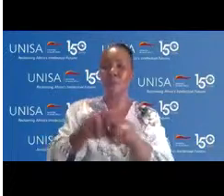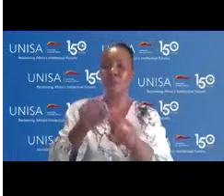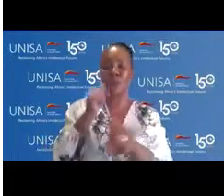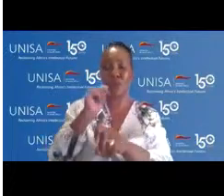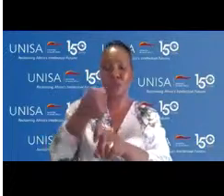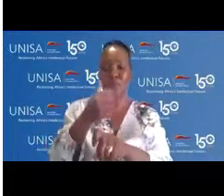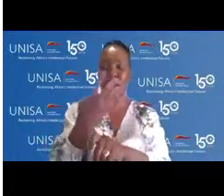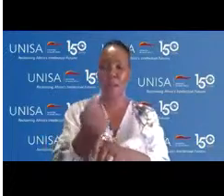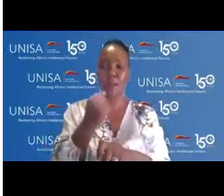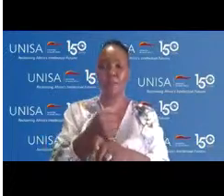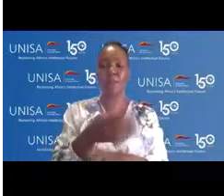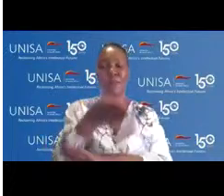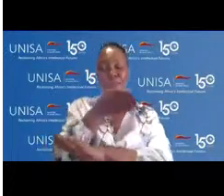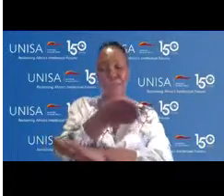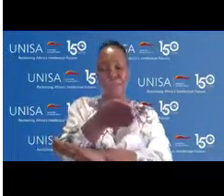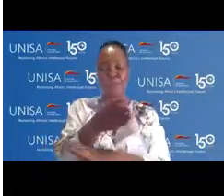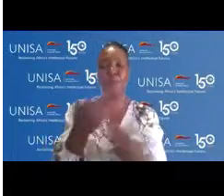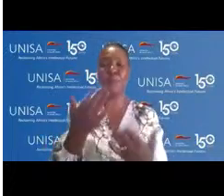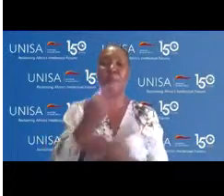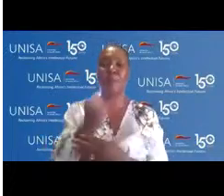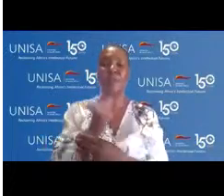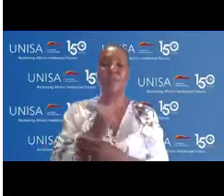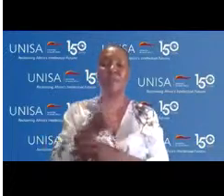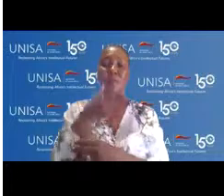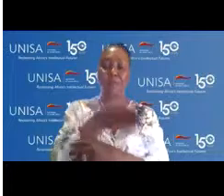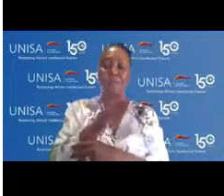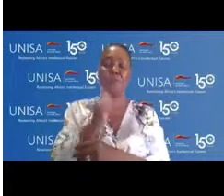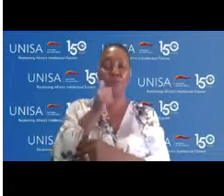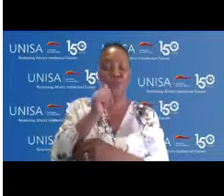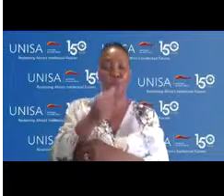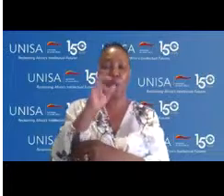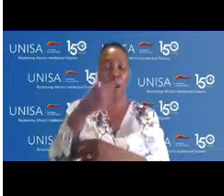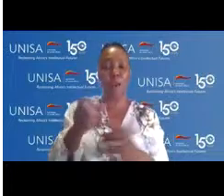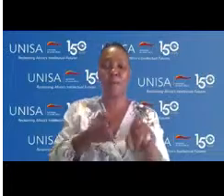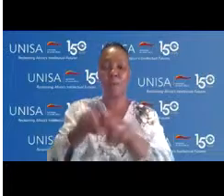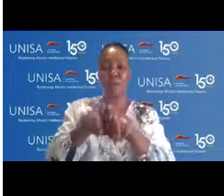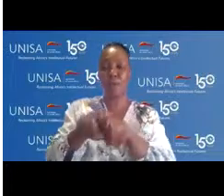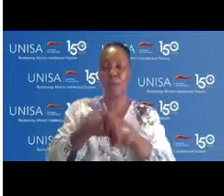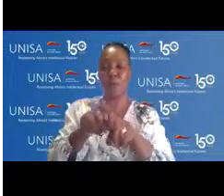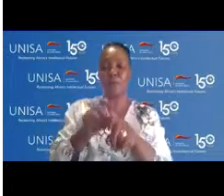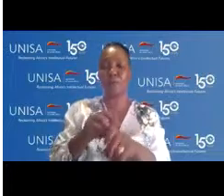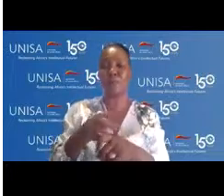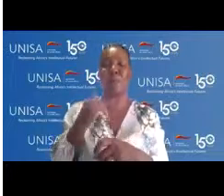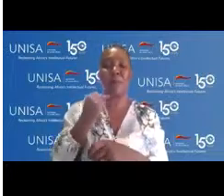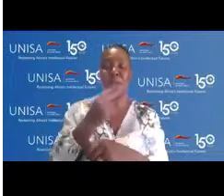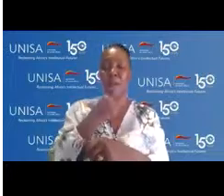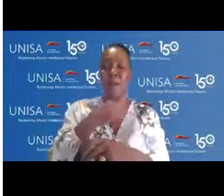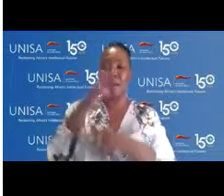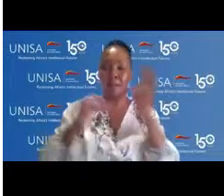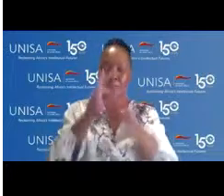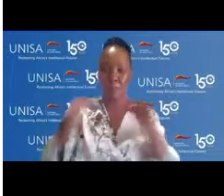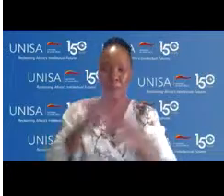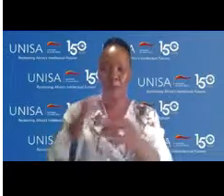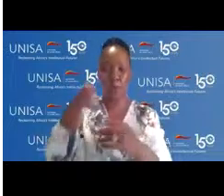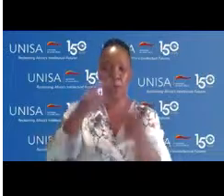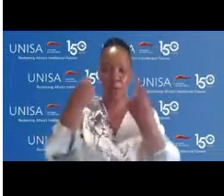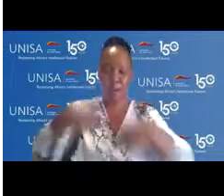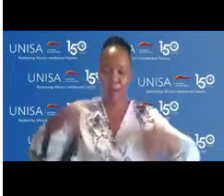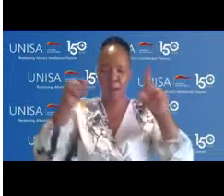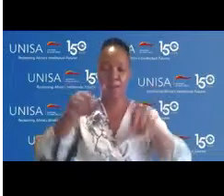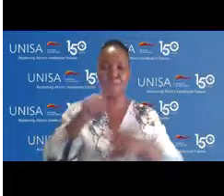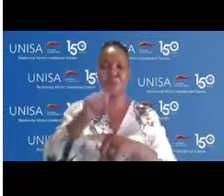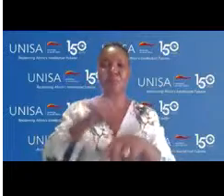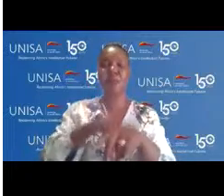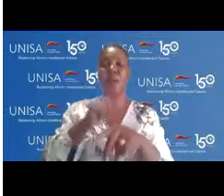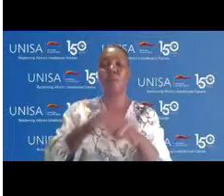attending, please do attend tomorrow. We're having a competition, we've got some cool prizes, and we will be announcing the winners during that session. So please